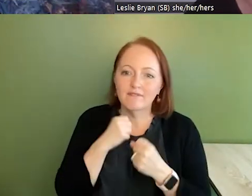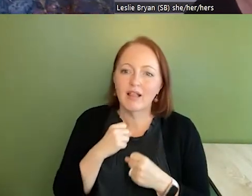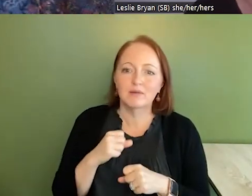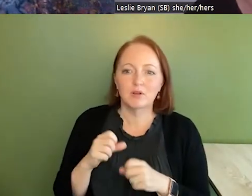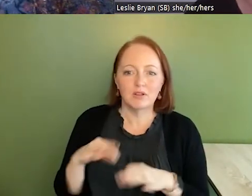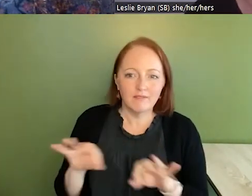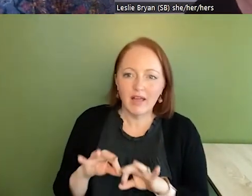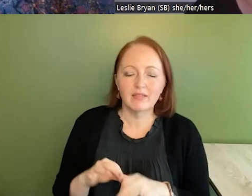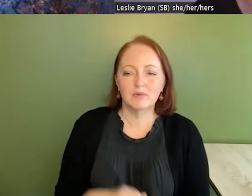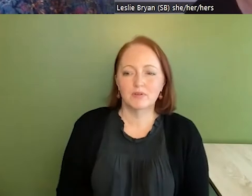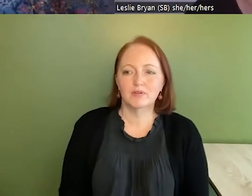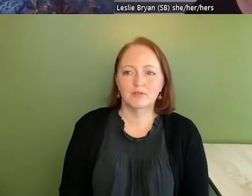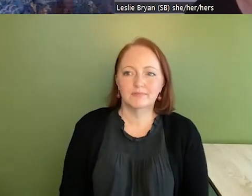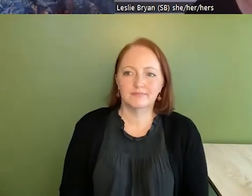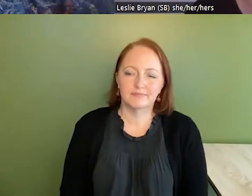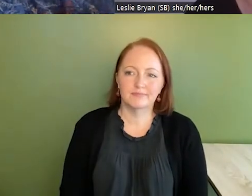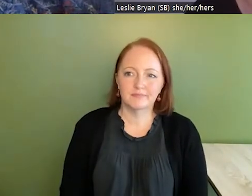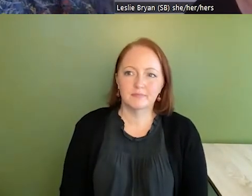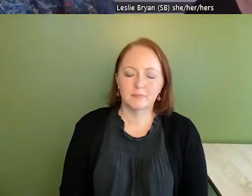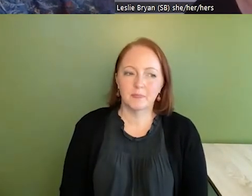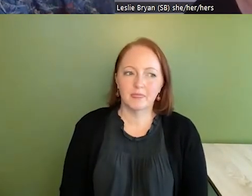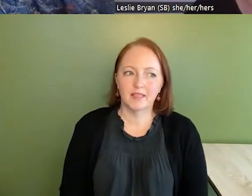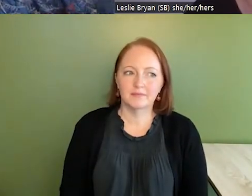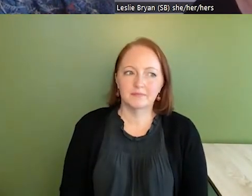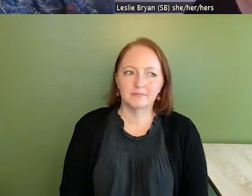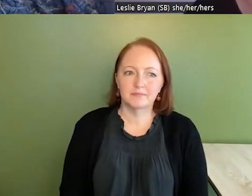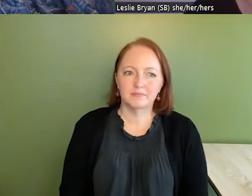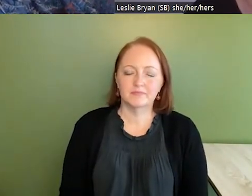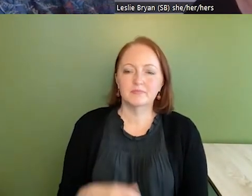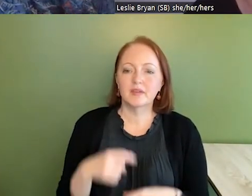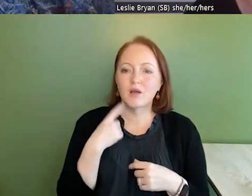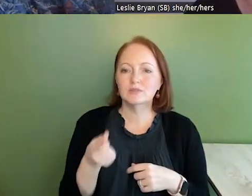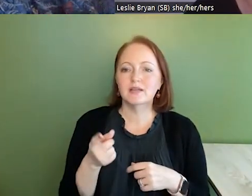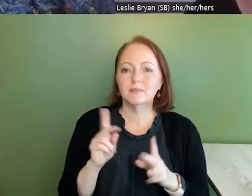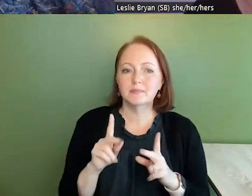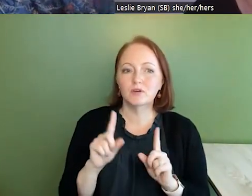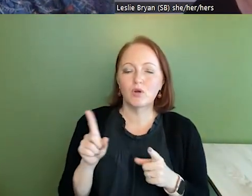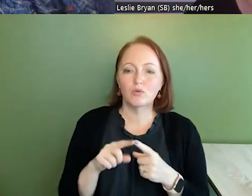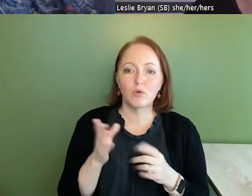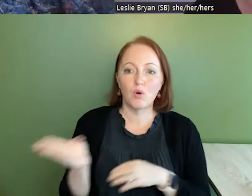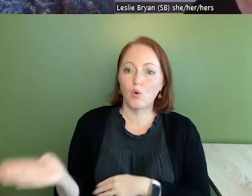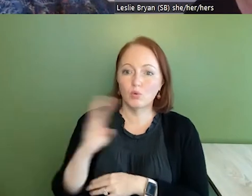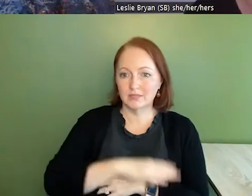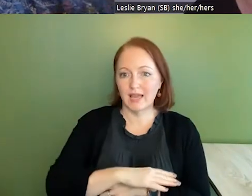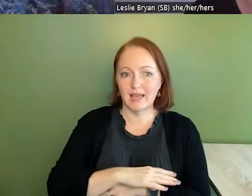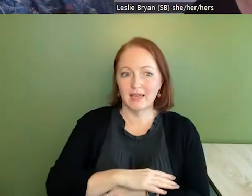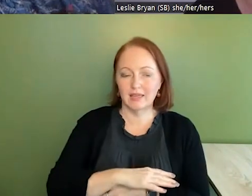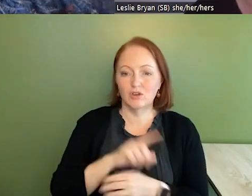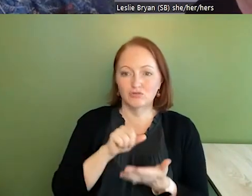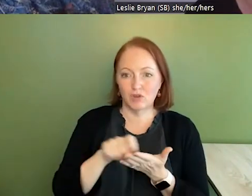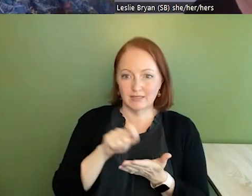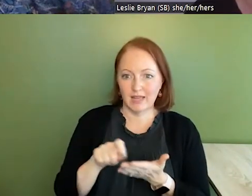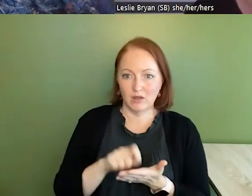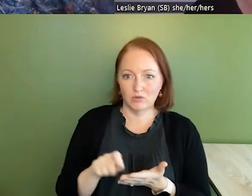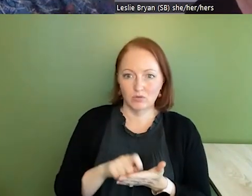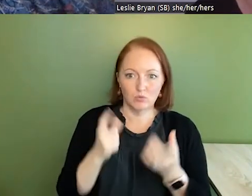know? And so, but the exercise I always tell people to do is like, go through your whole day. I want you to write down